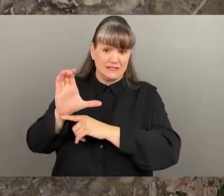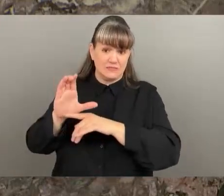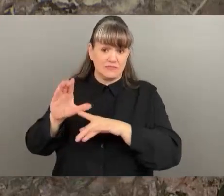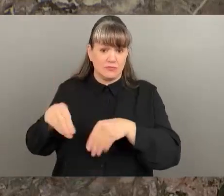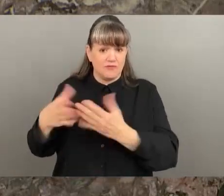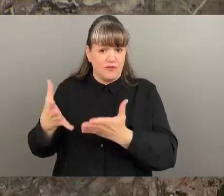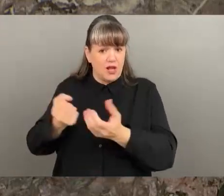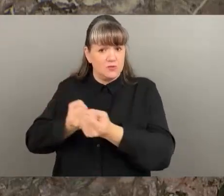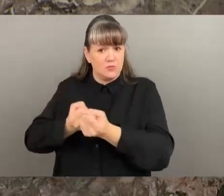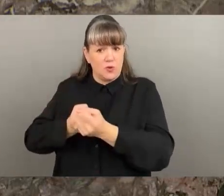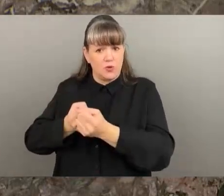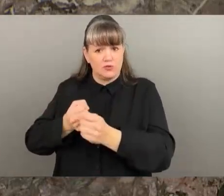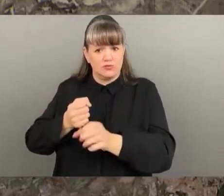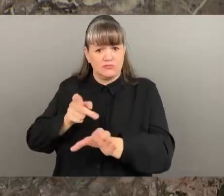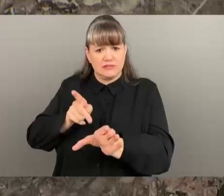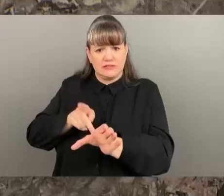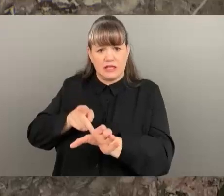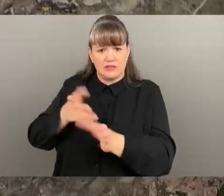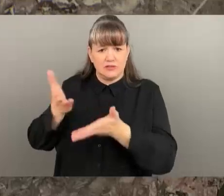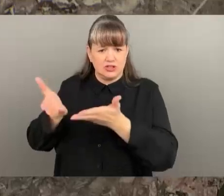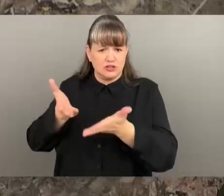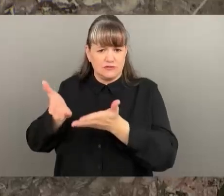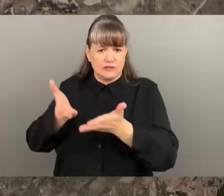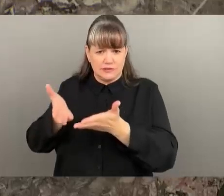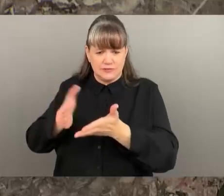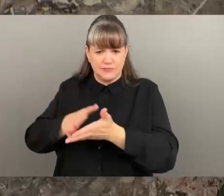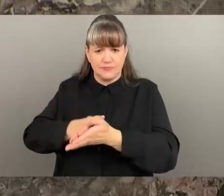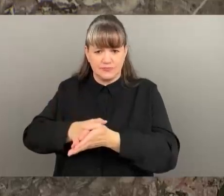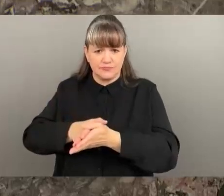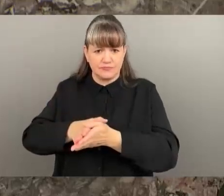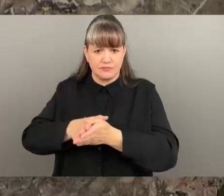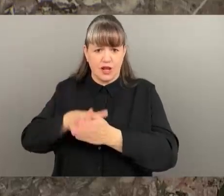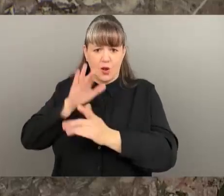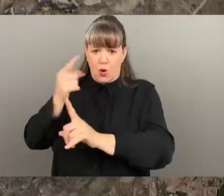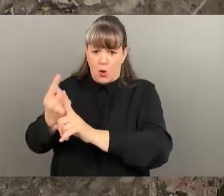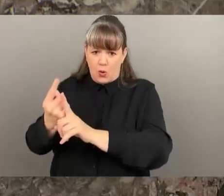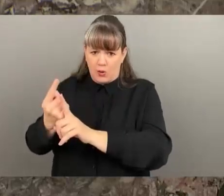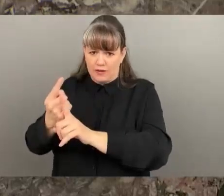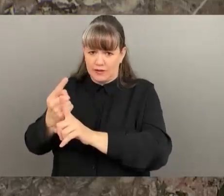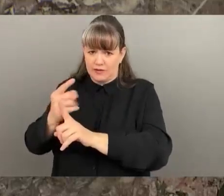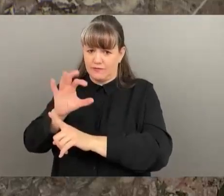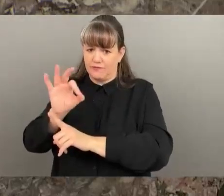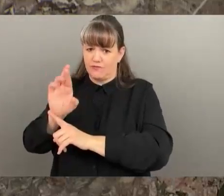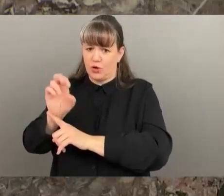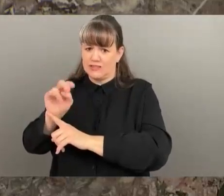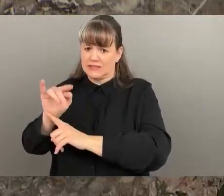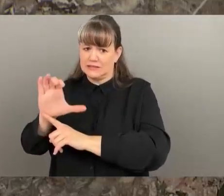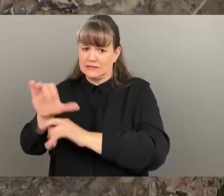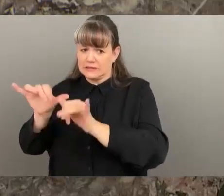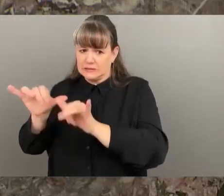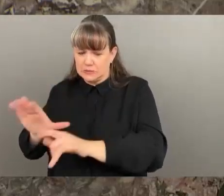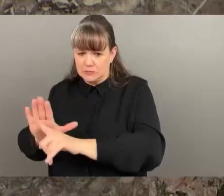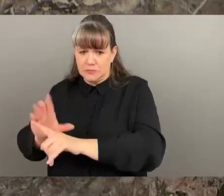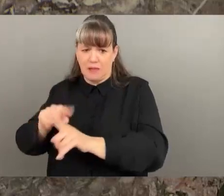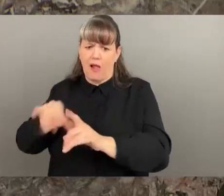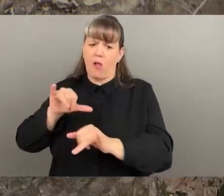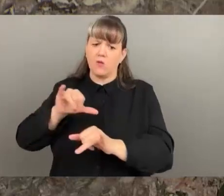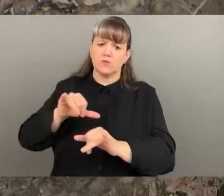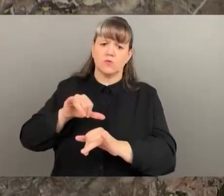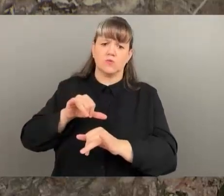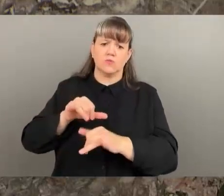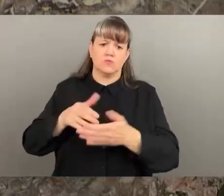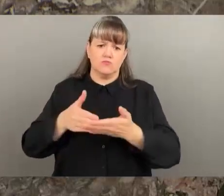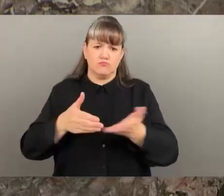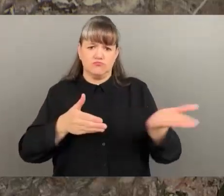for people outside of the forensic system, outside of our criminal justice system. Mr. Speaker, this government understands just how important it